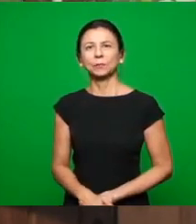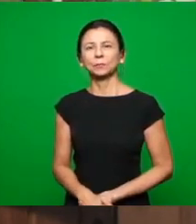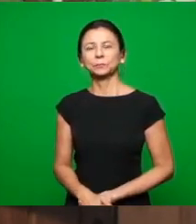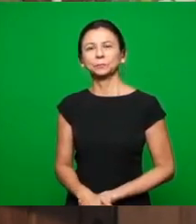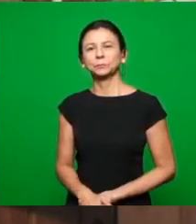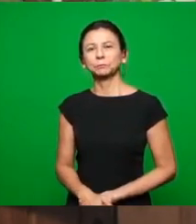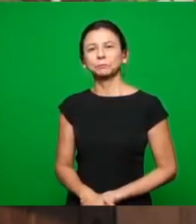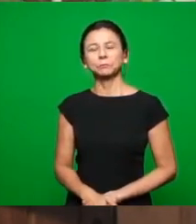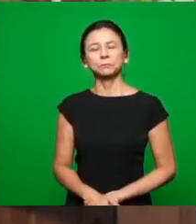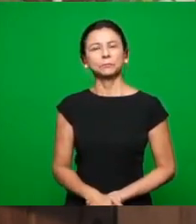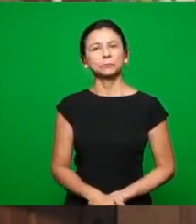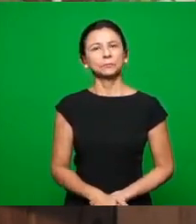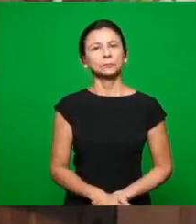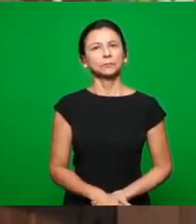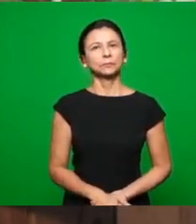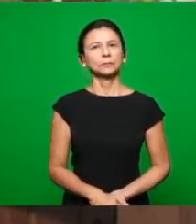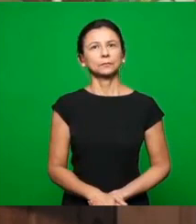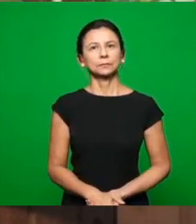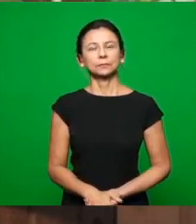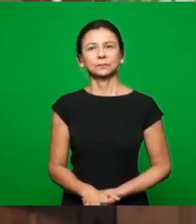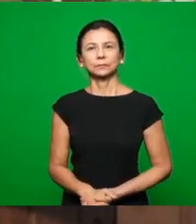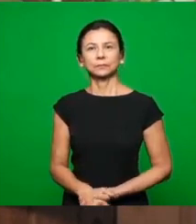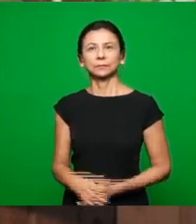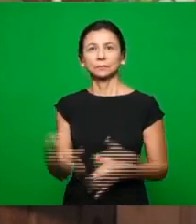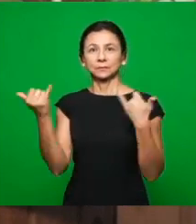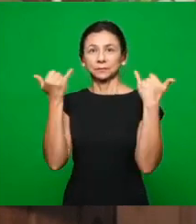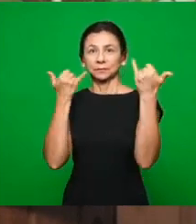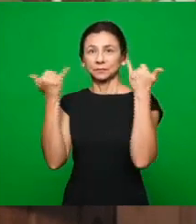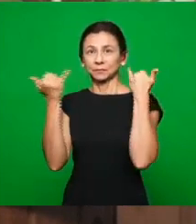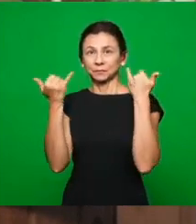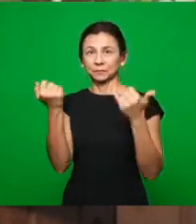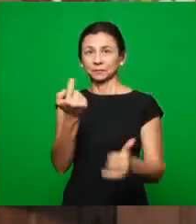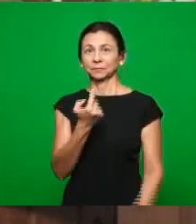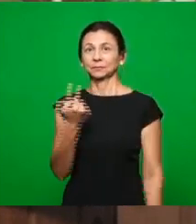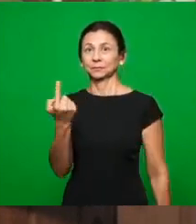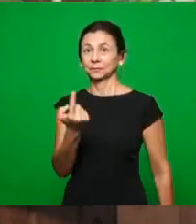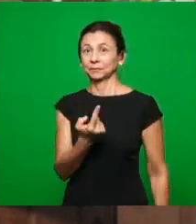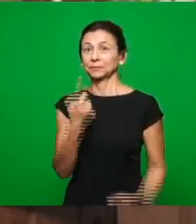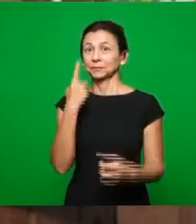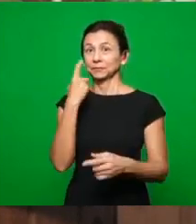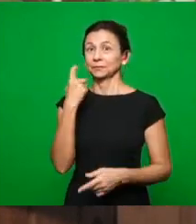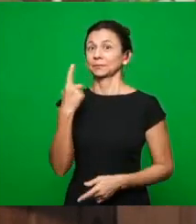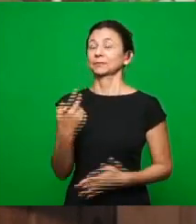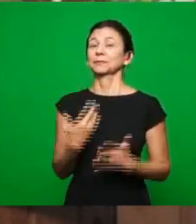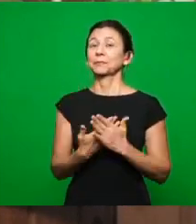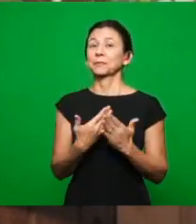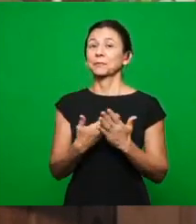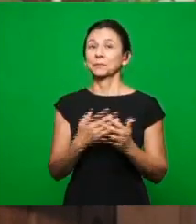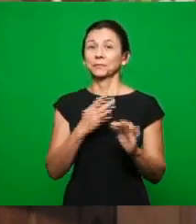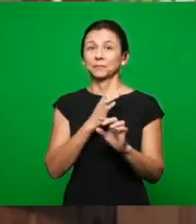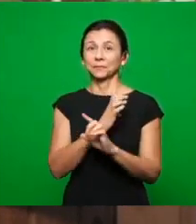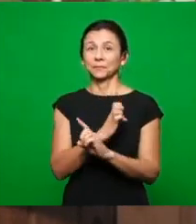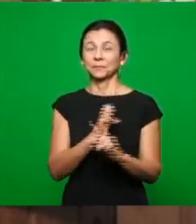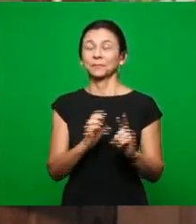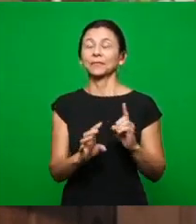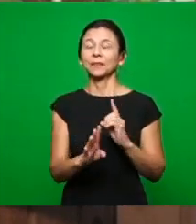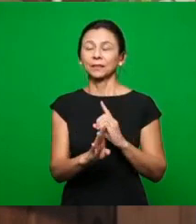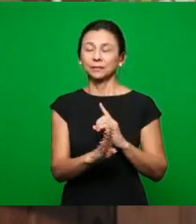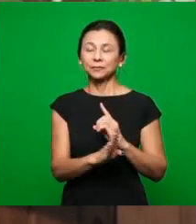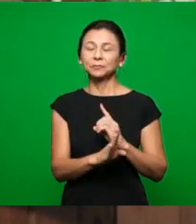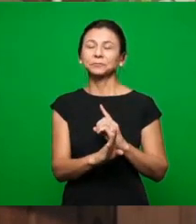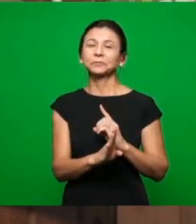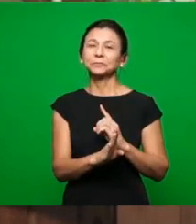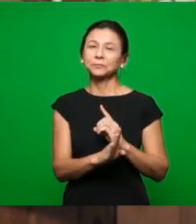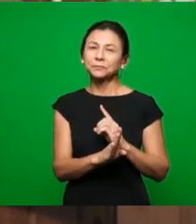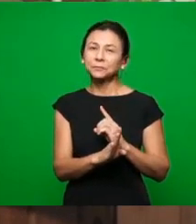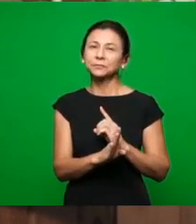for knowing that the brethren have been interested in